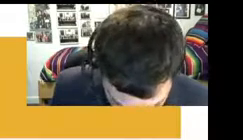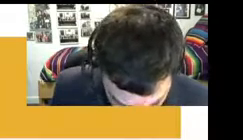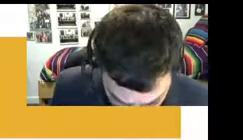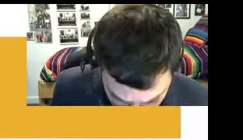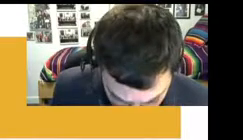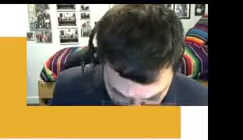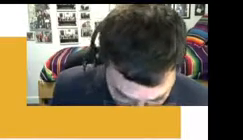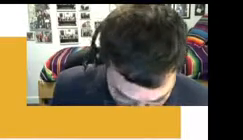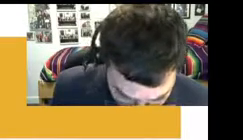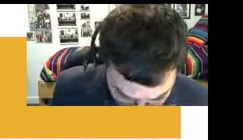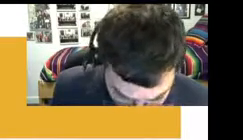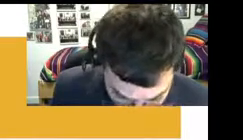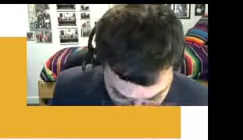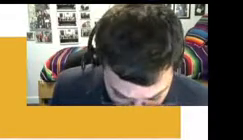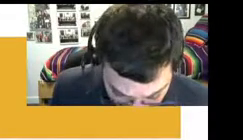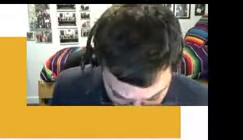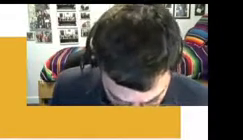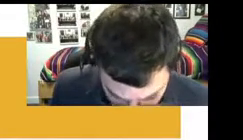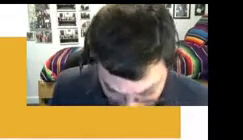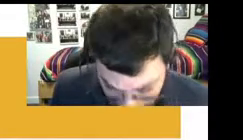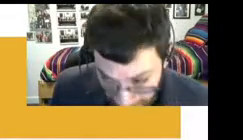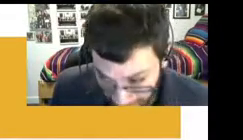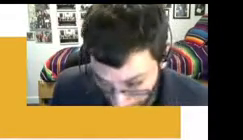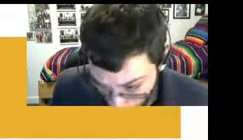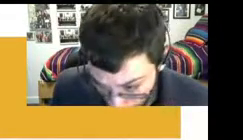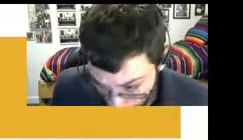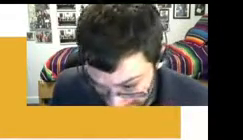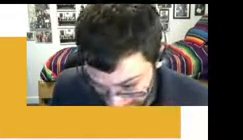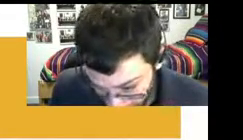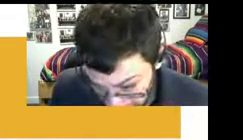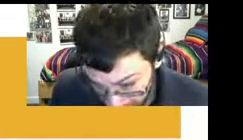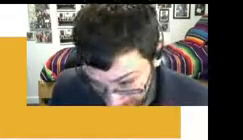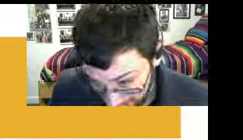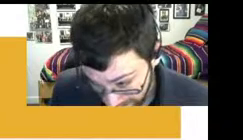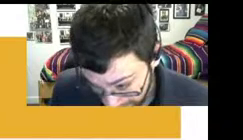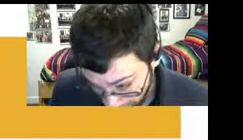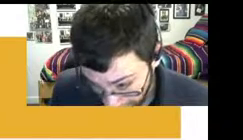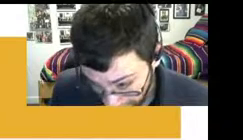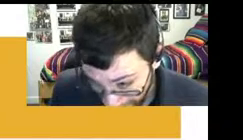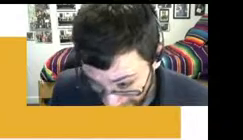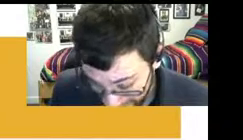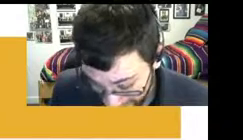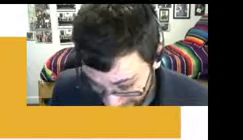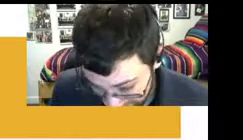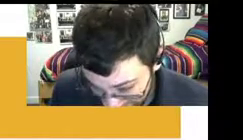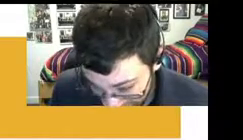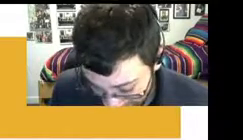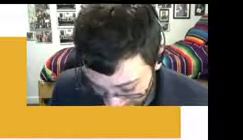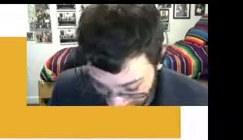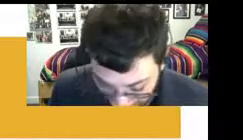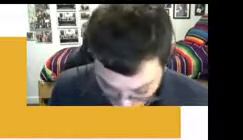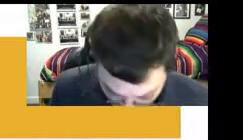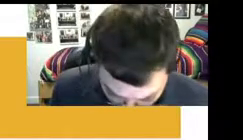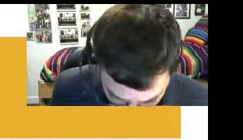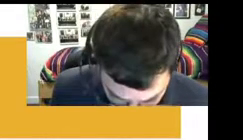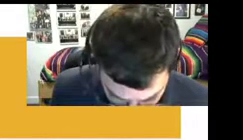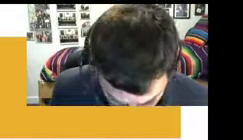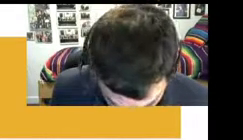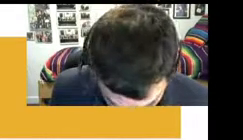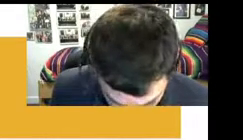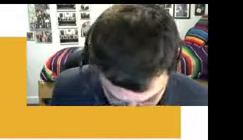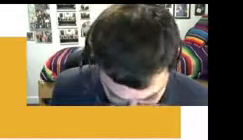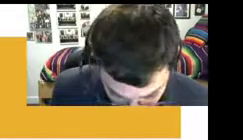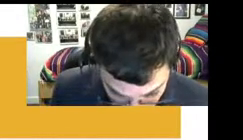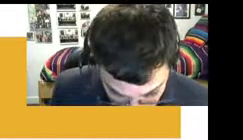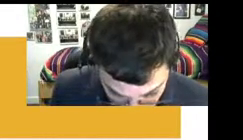so? And she said, because it's the Christian thing to do. And Rabbi Levy said, why isn't it the